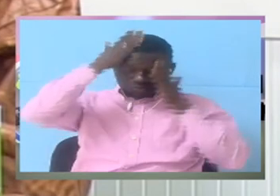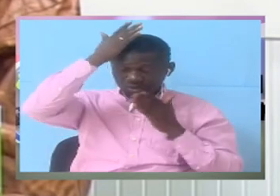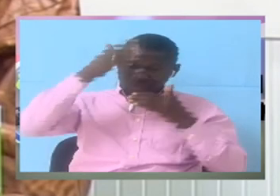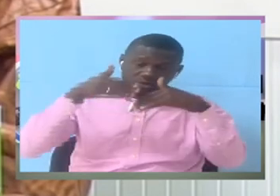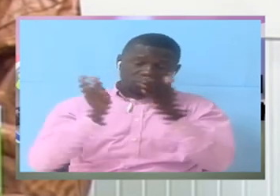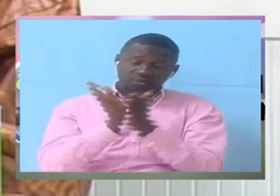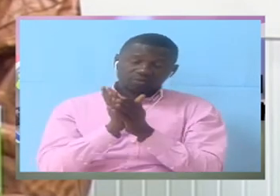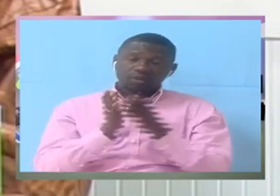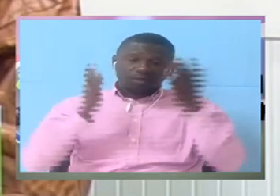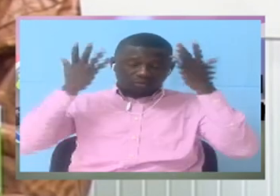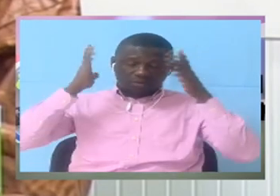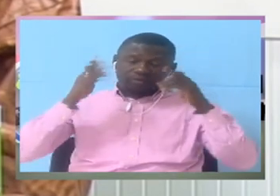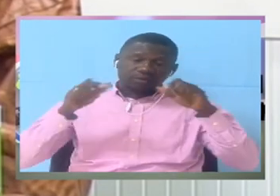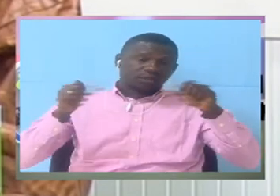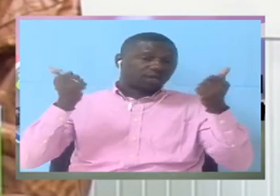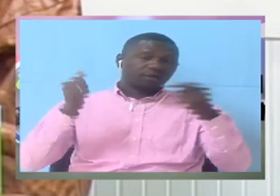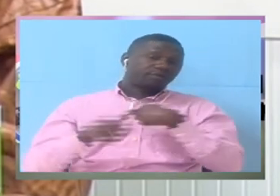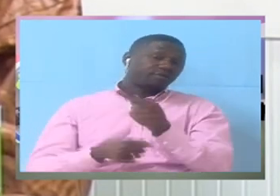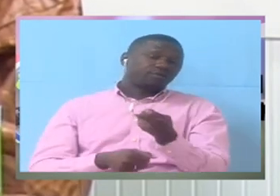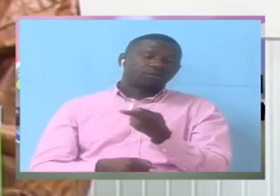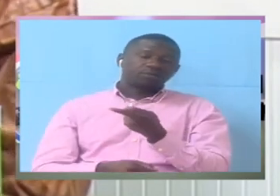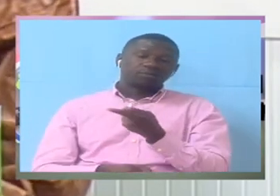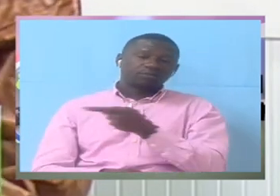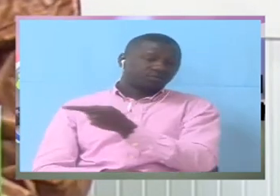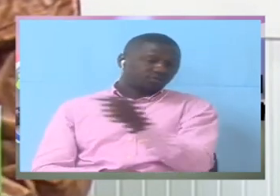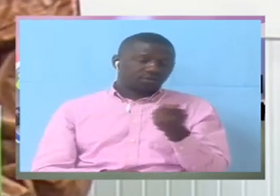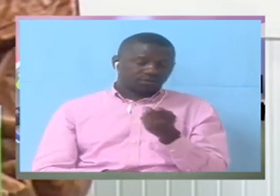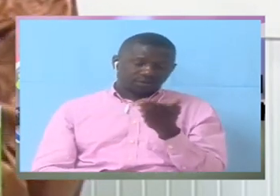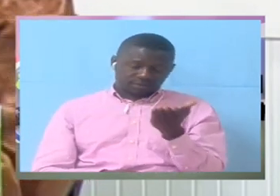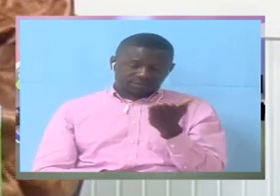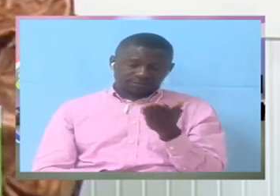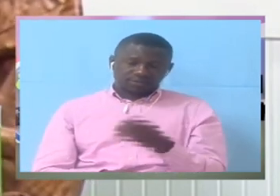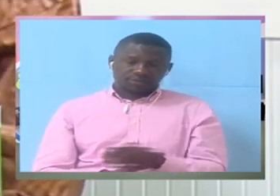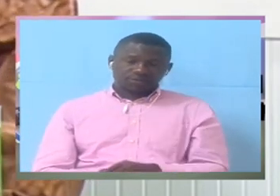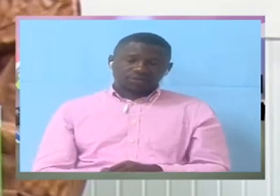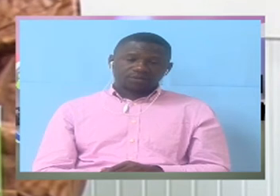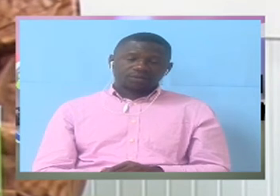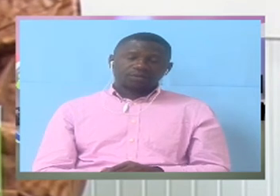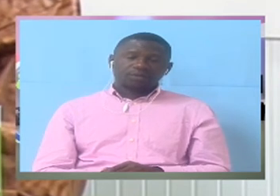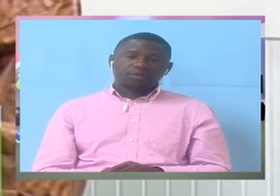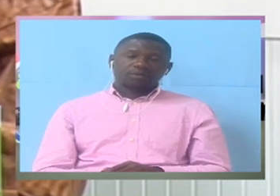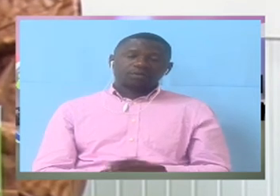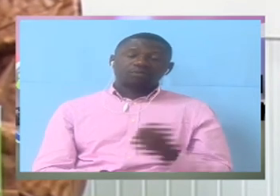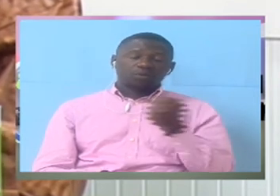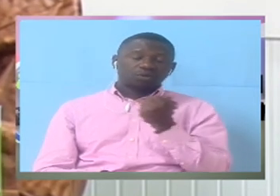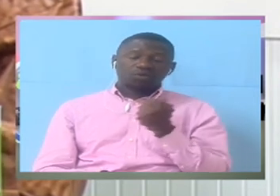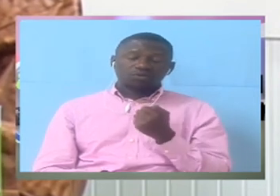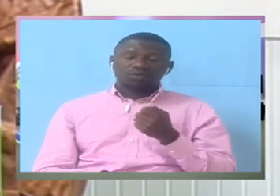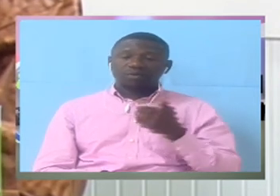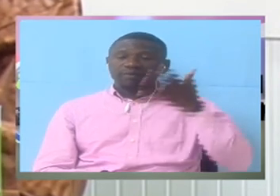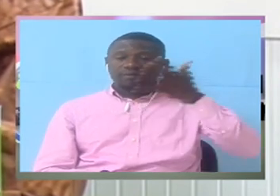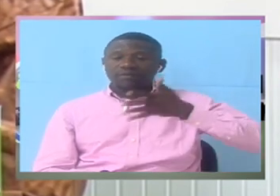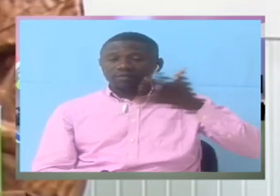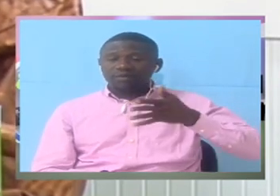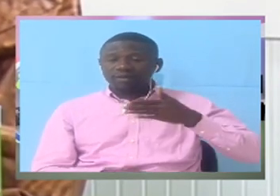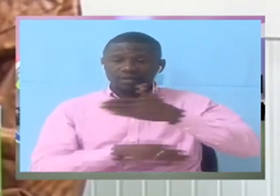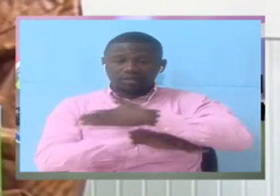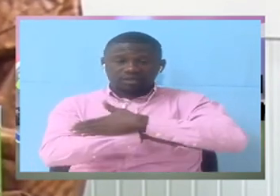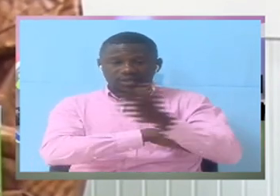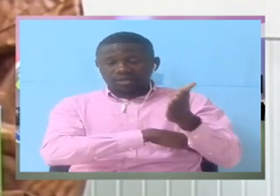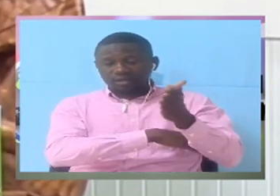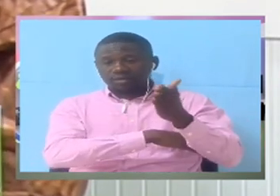The problem came from them. Because 15 gates. Because 15 gates.